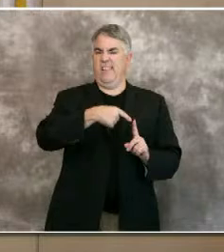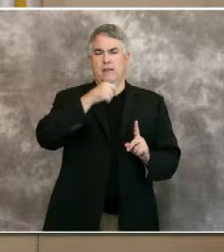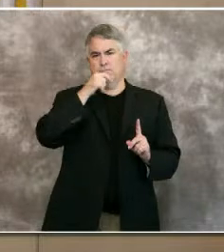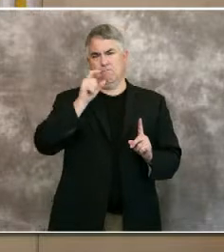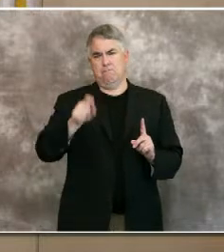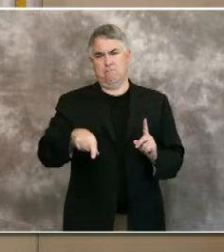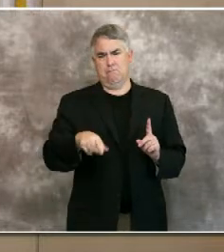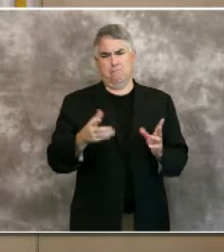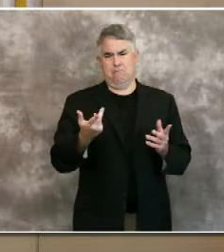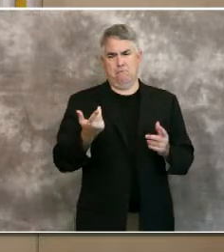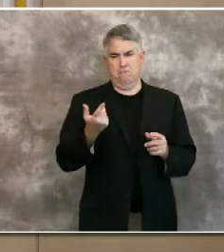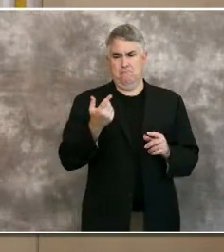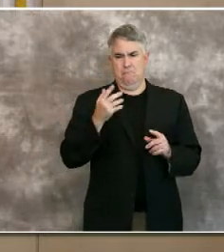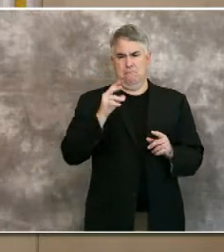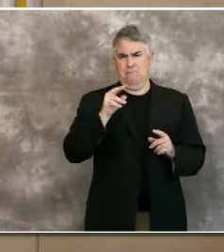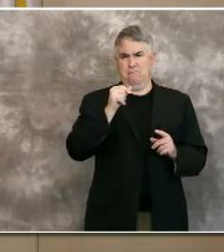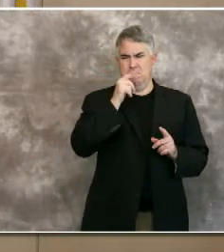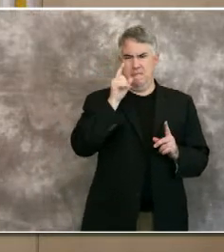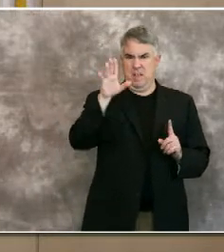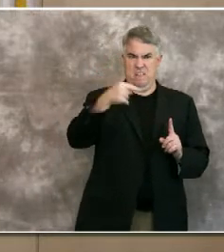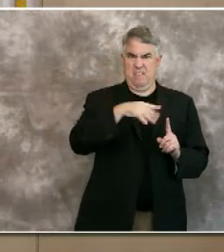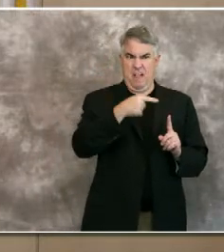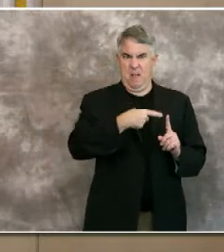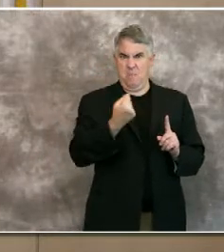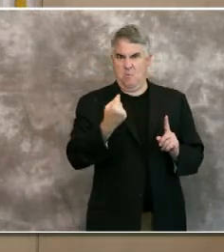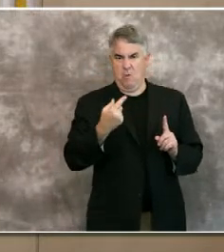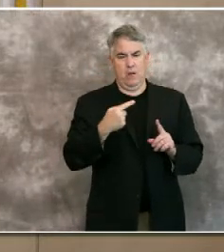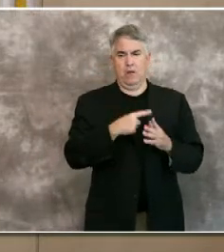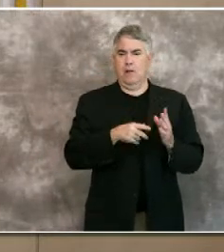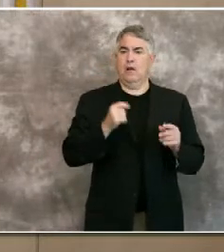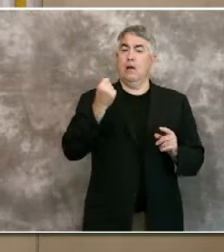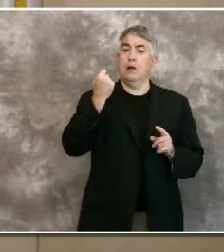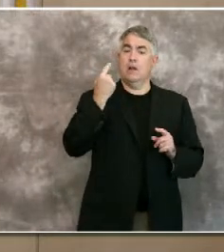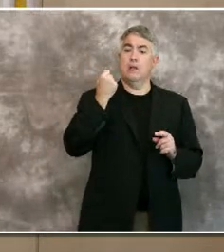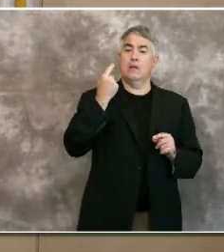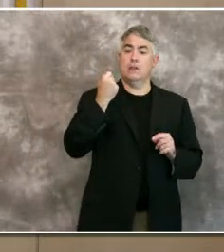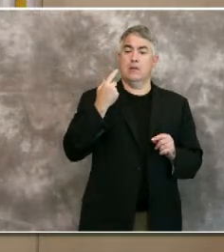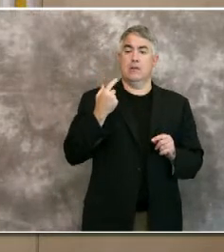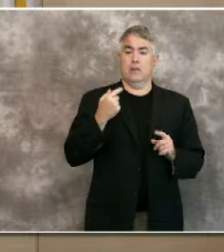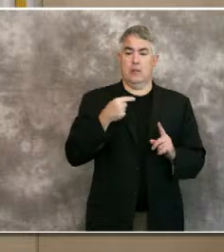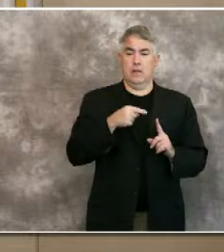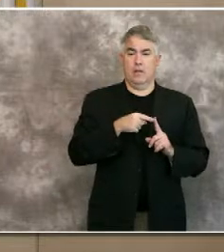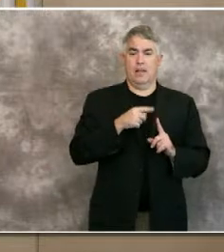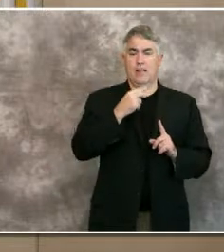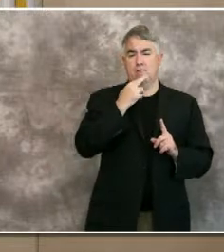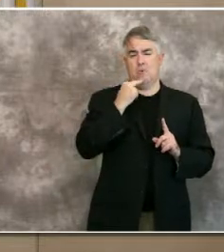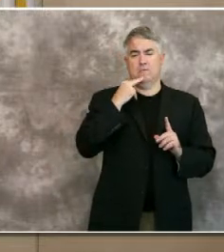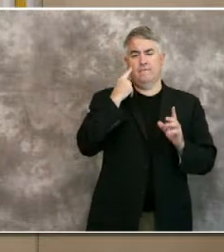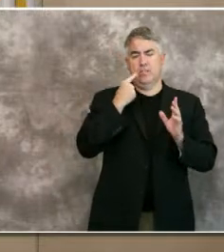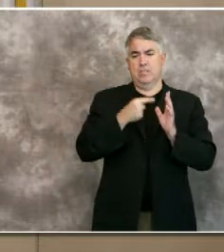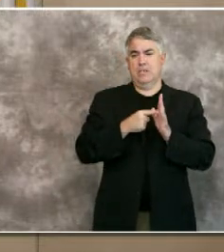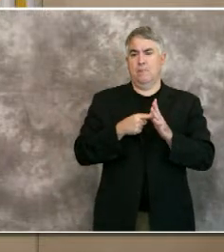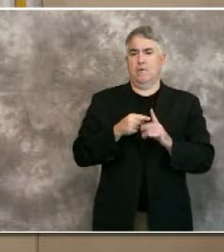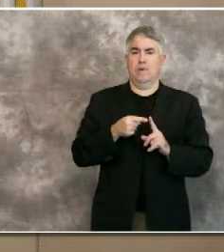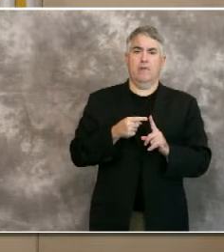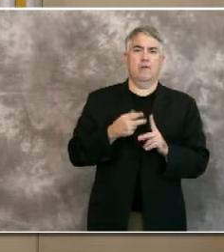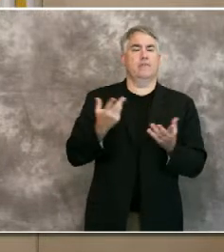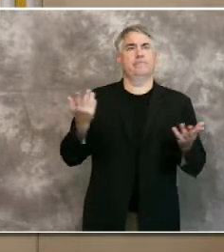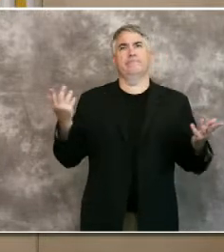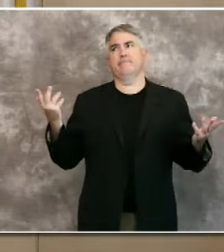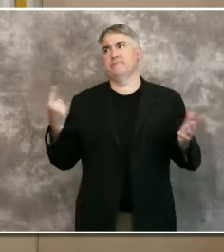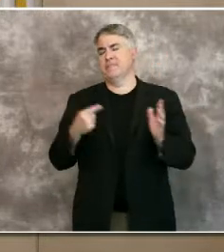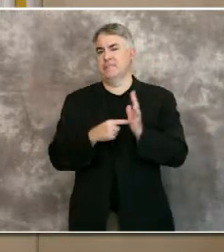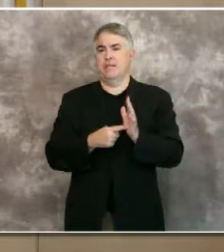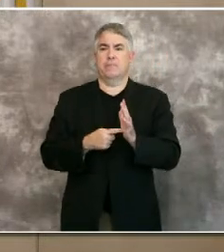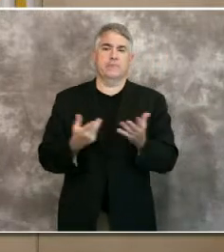news story. I can tell you if there is for instance, with a restaurant, and if we don't